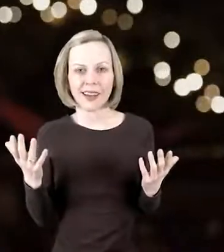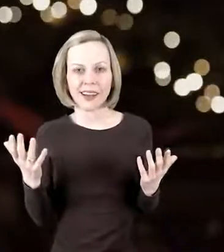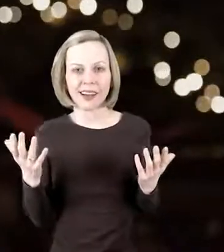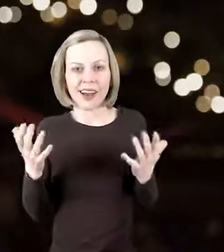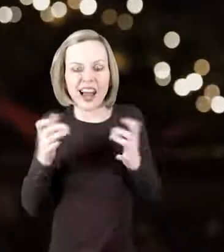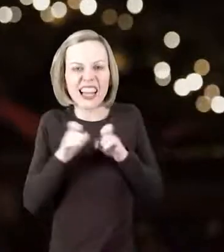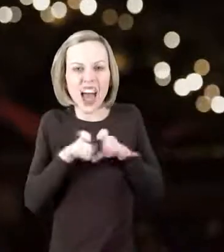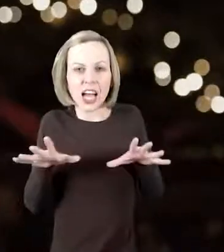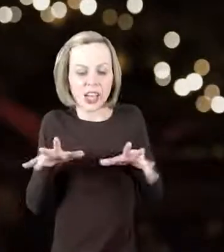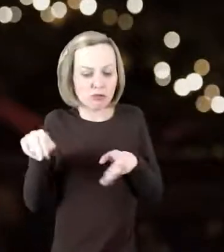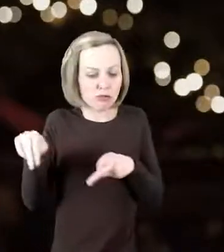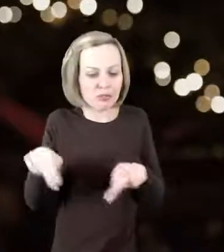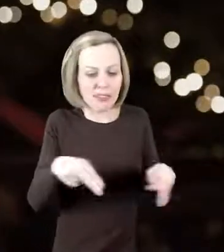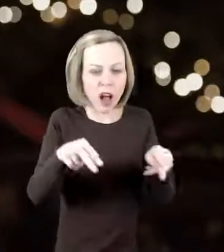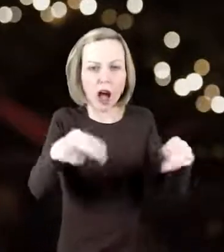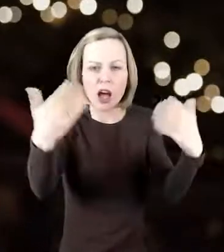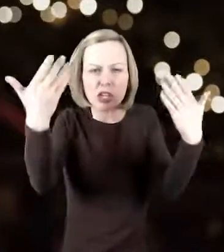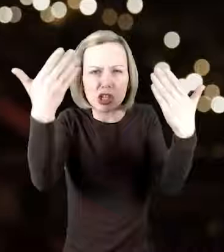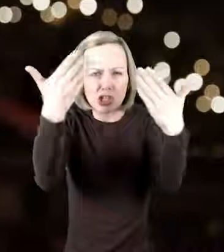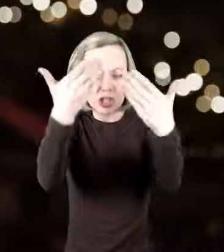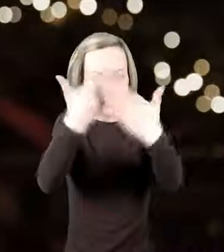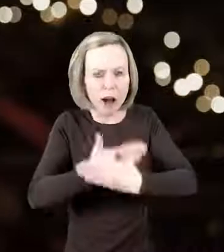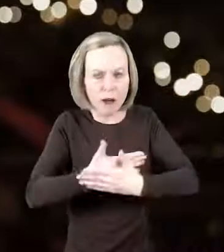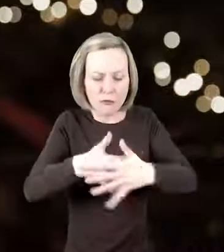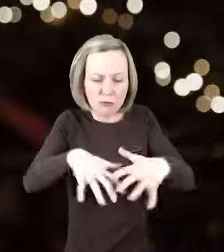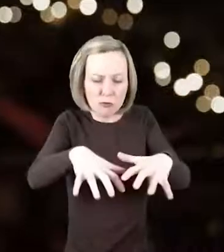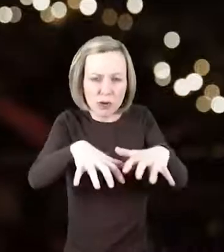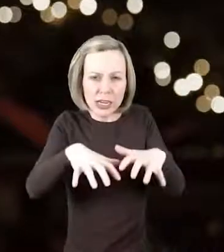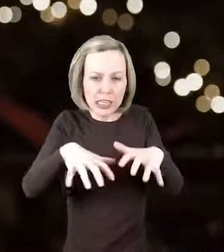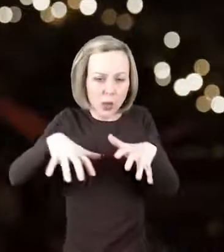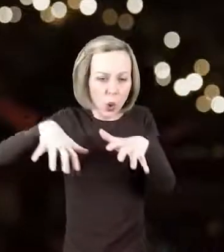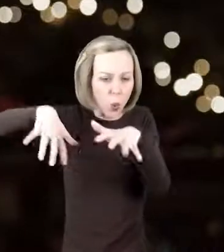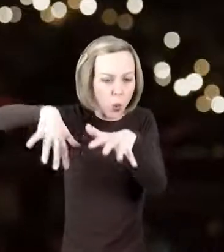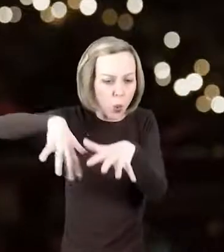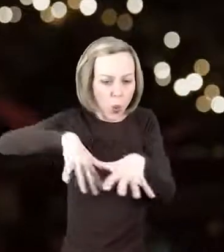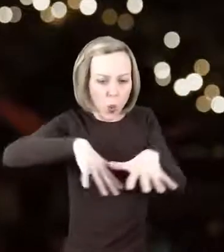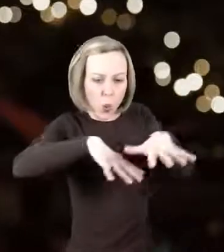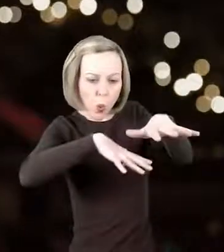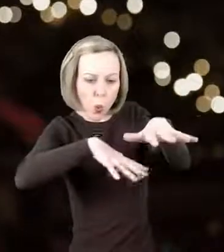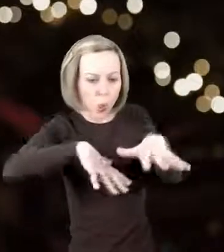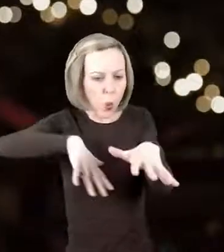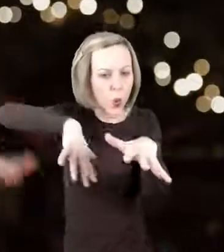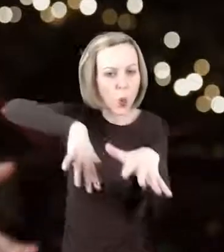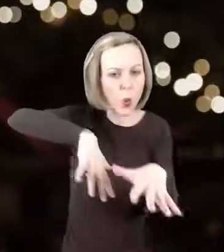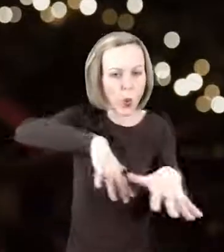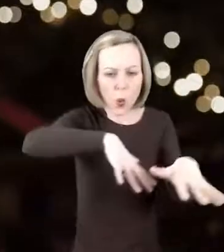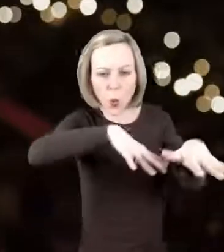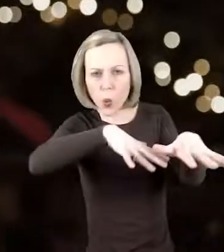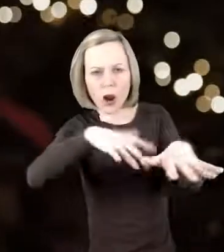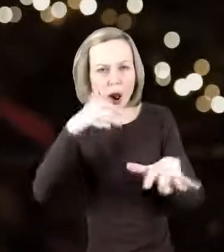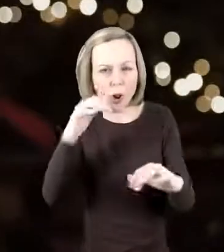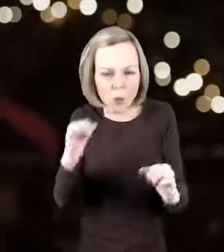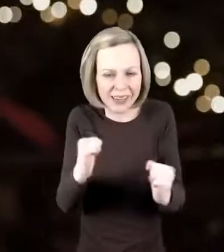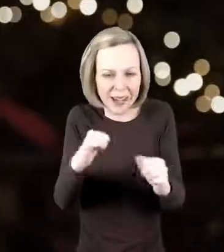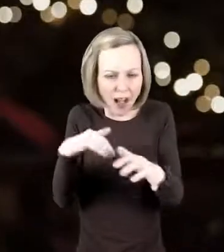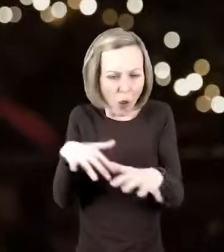looking at a great dark river of freezing water flowing past us in